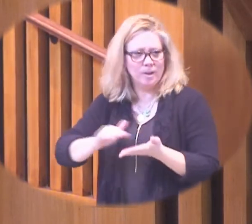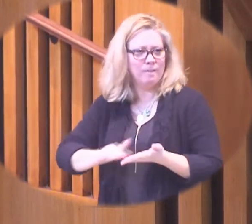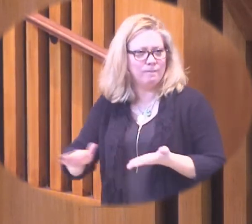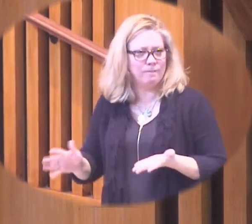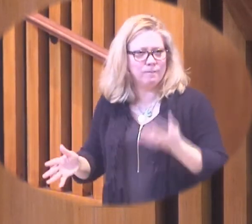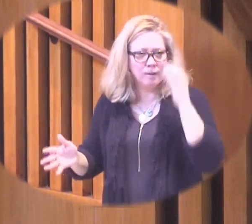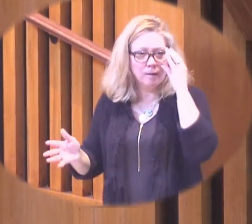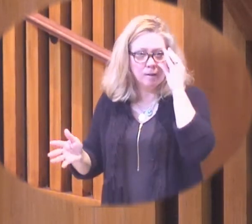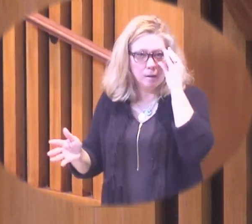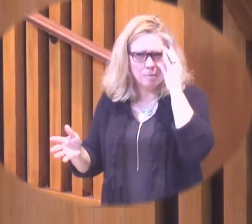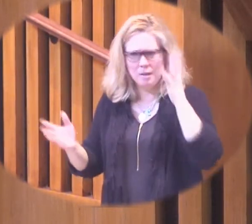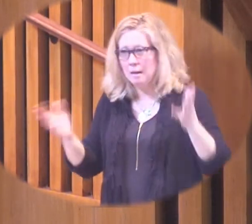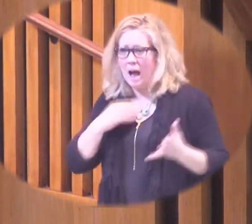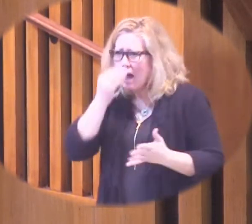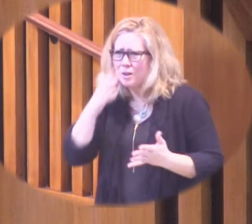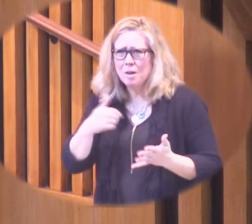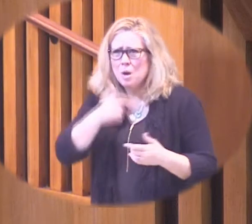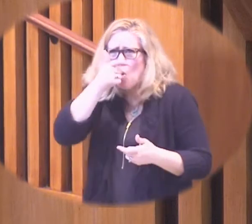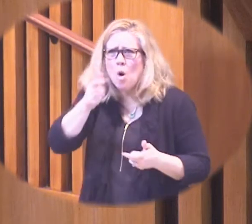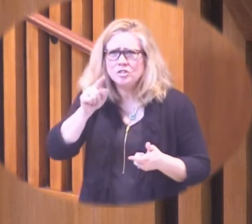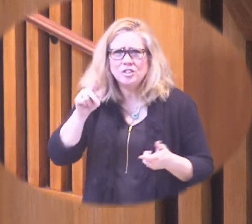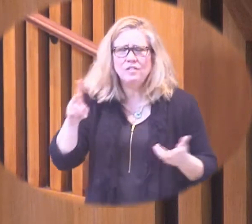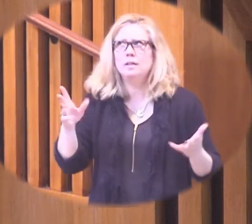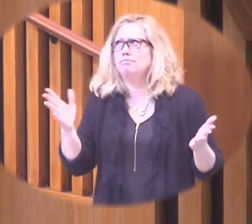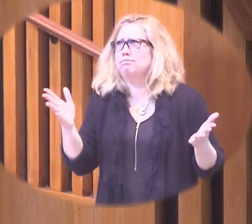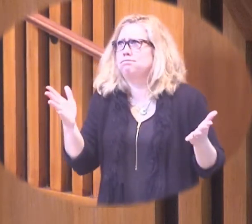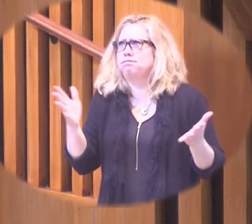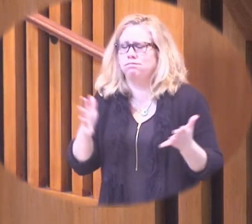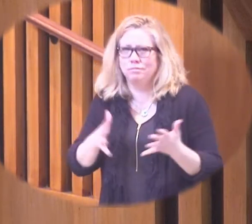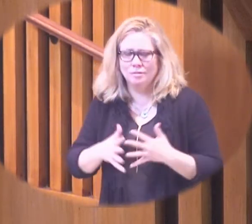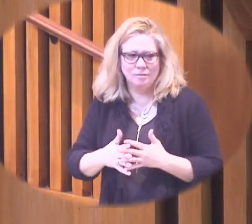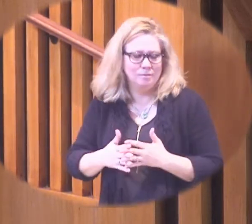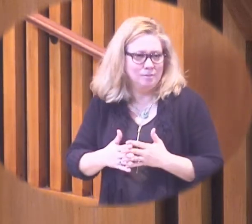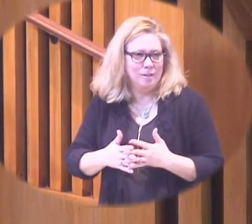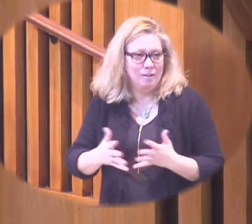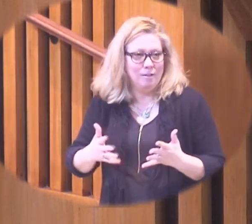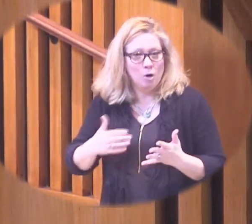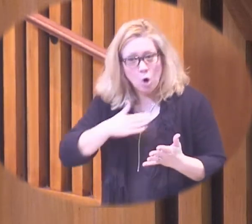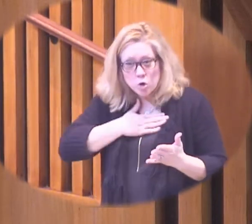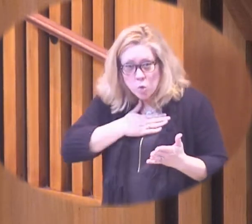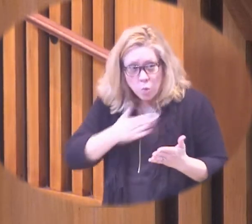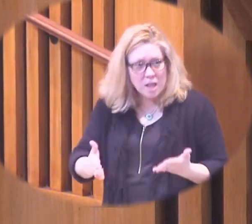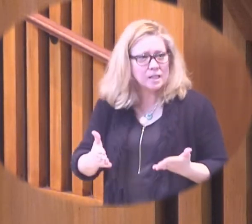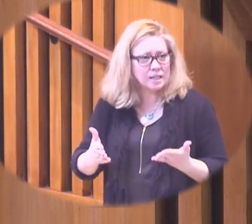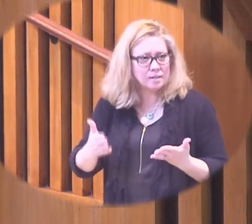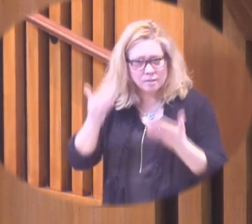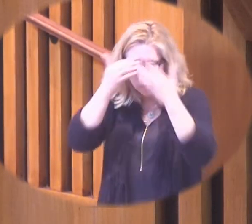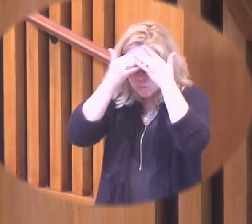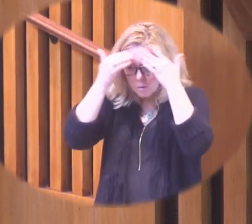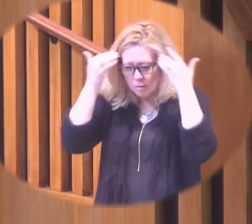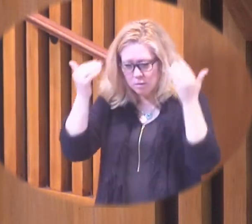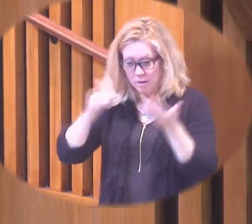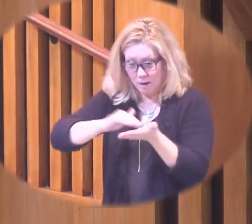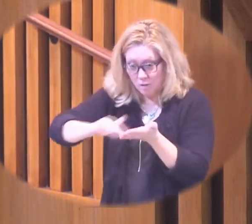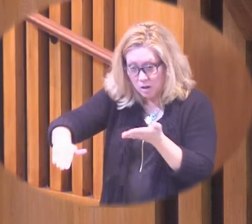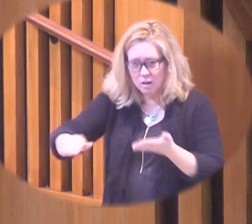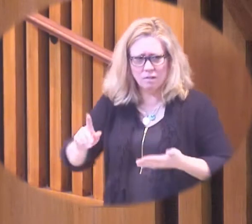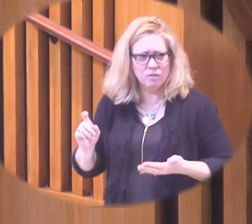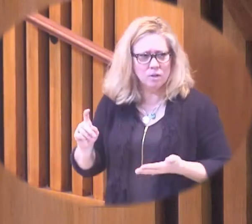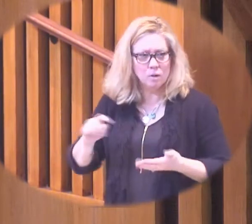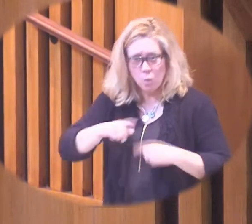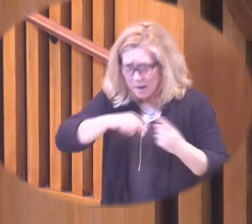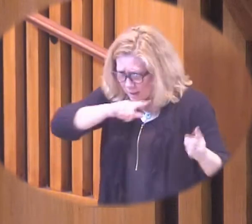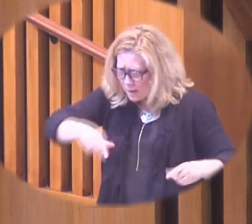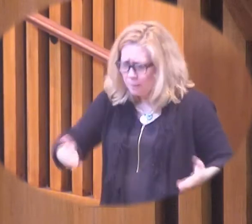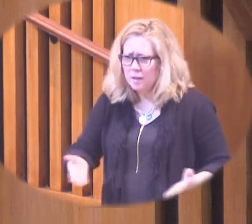Just turn on the TV and gawk. Am I willing to let that go when I come here to meet